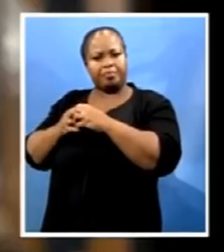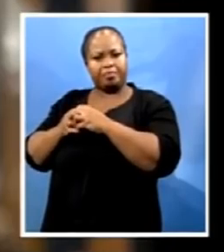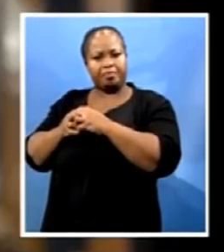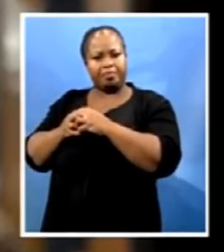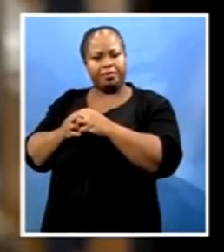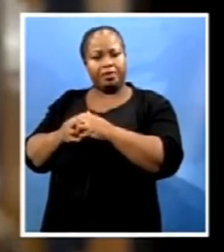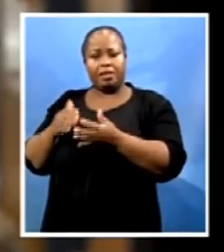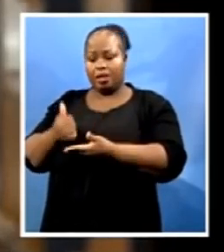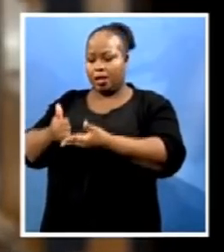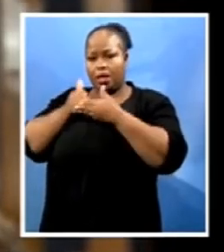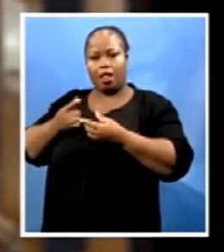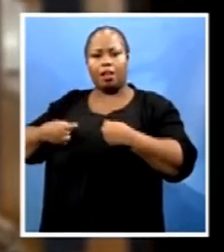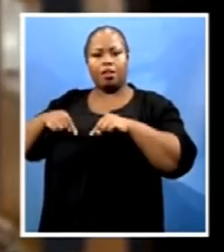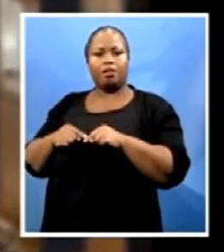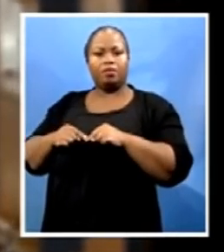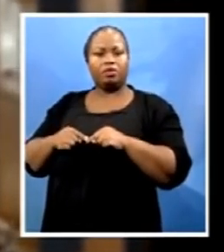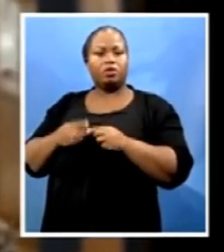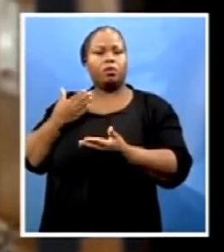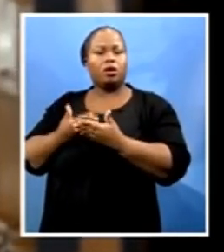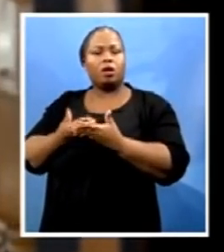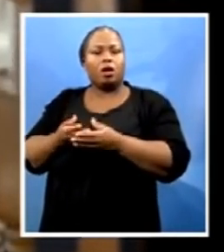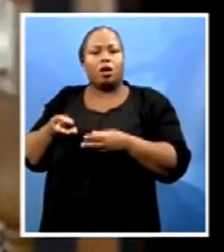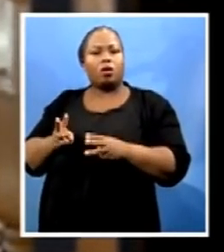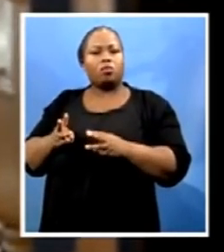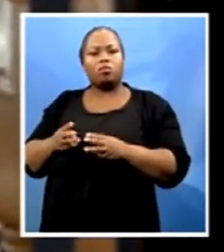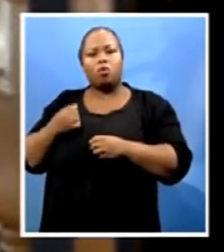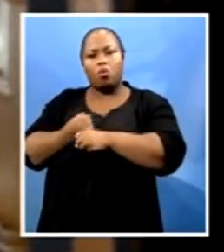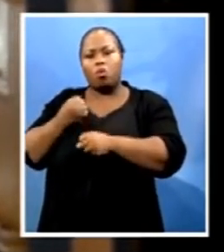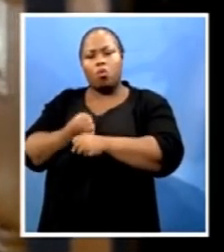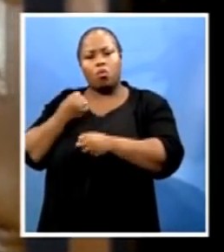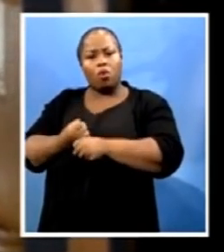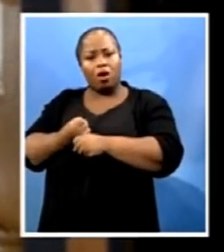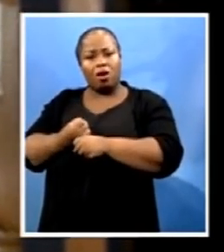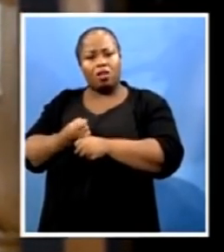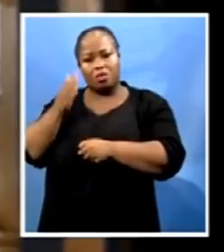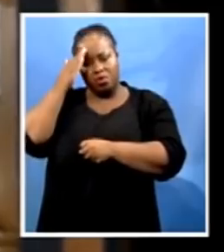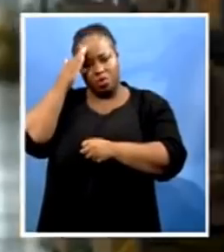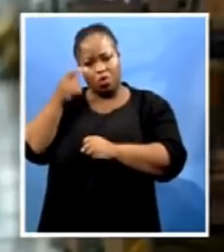in a manner that delivers against our goals. Across our